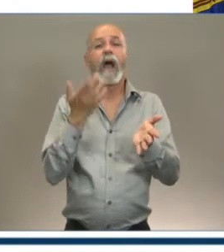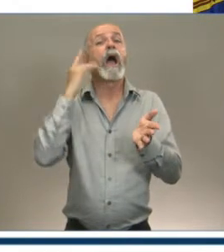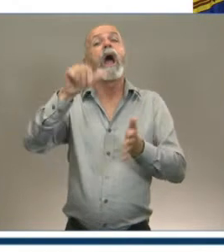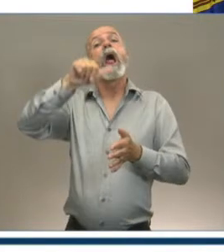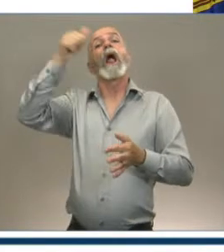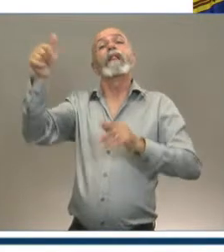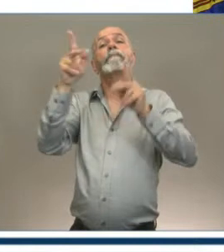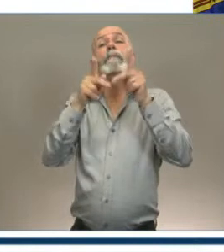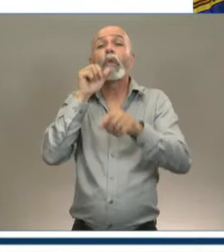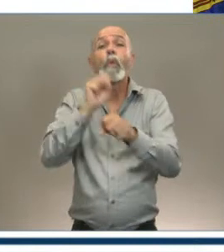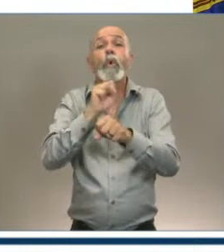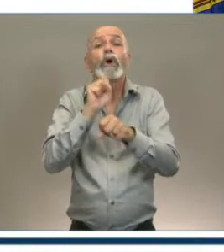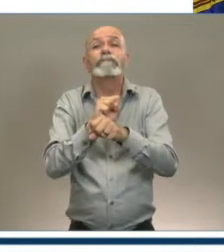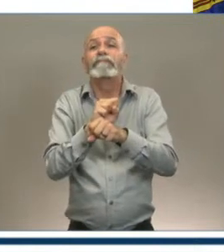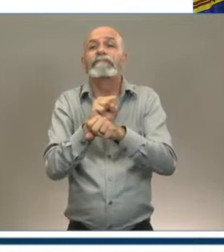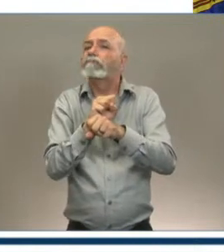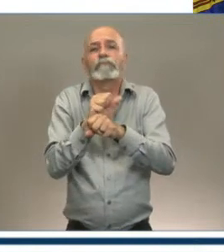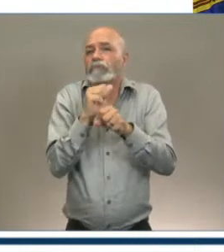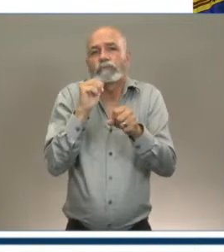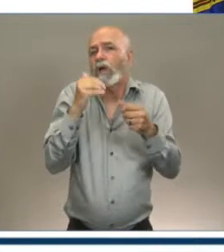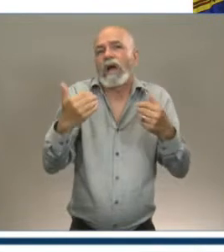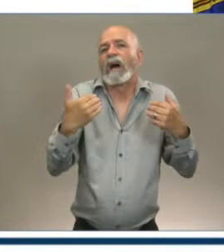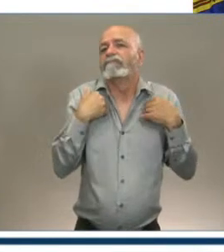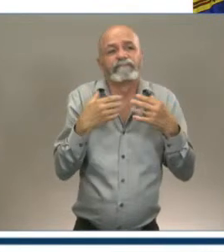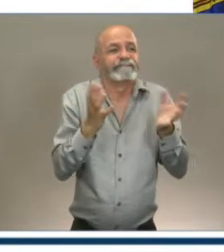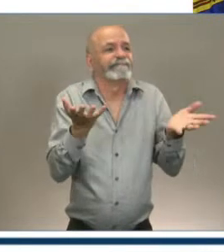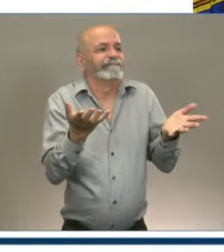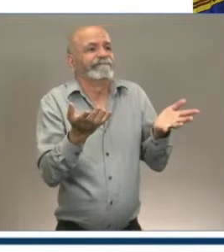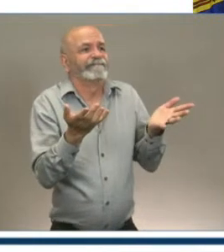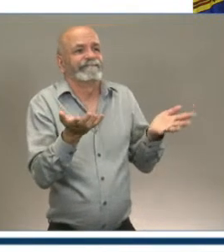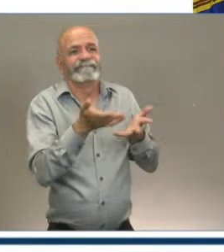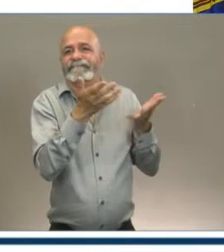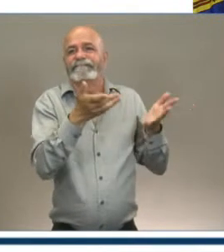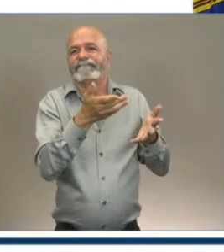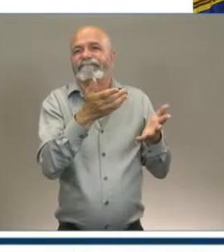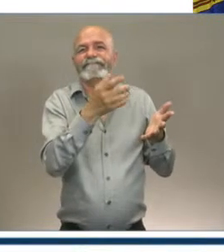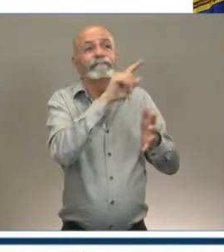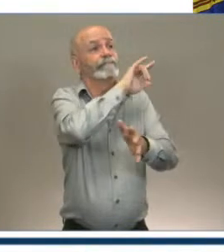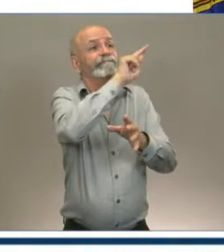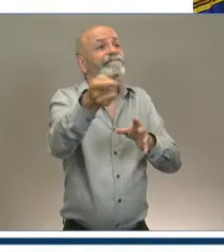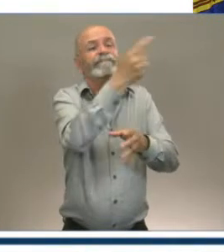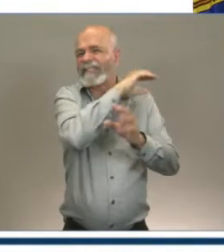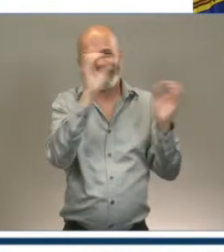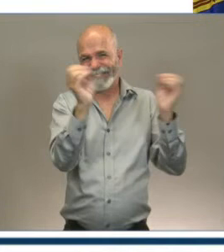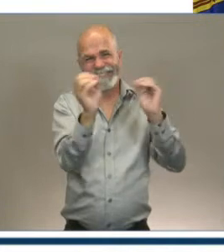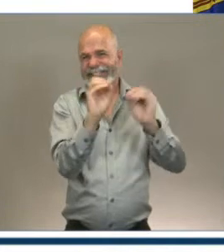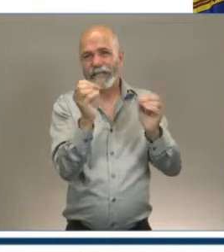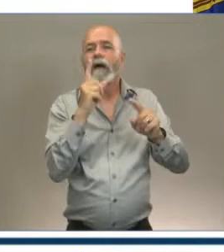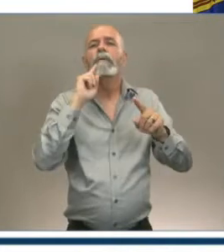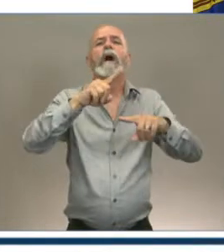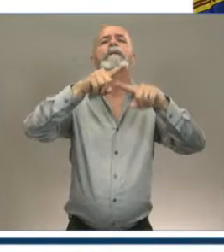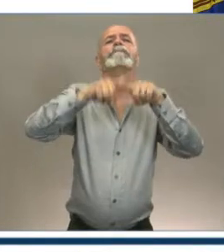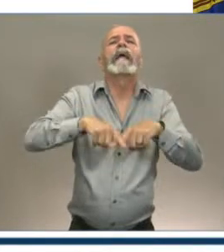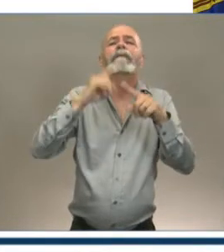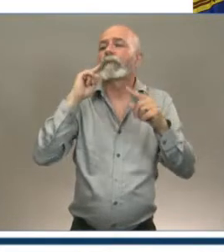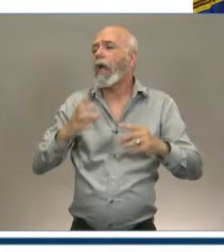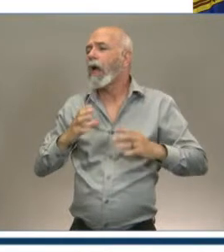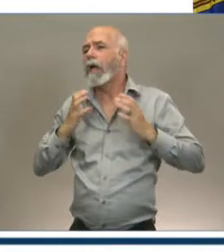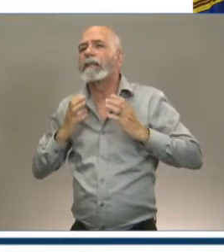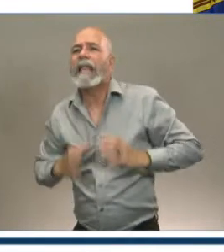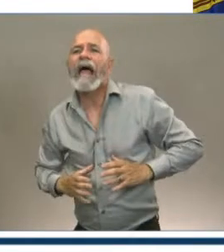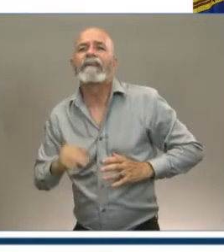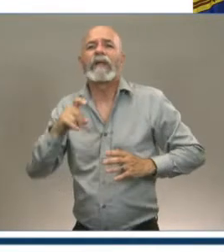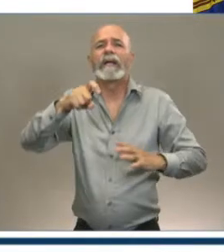workers don't have set rotations because their jobs are client-based or needs-based, and they're running